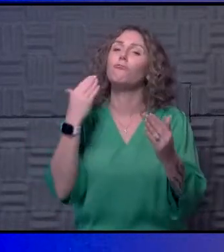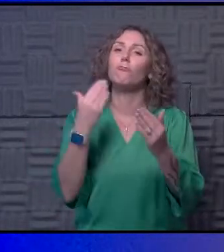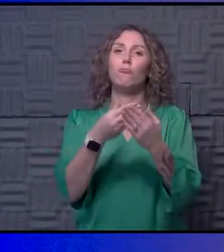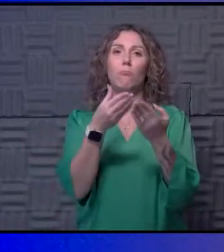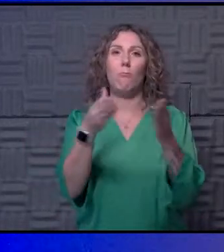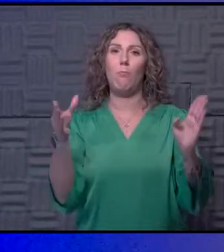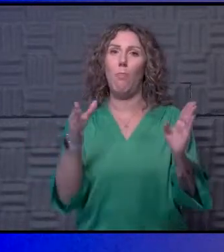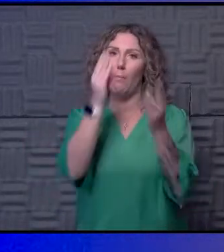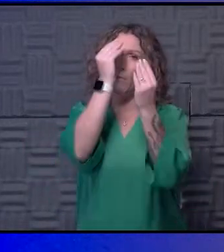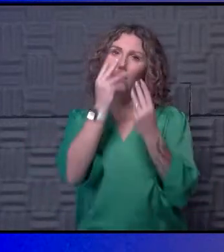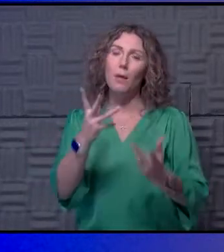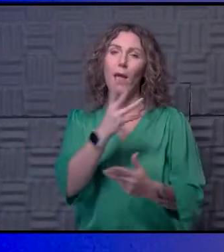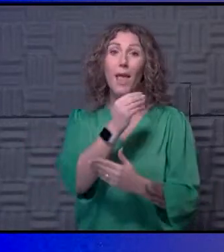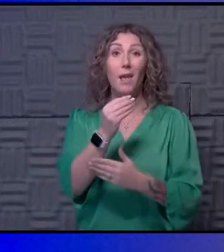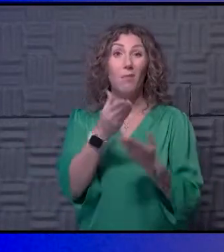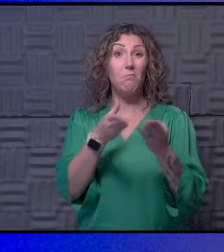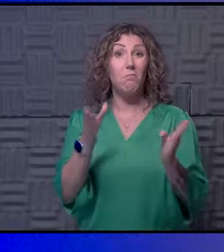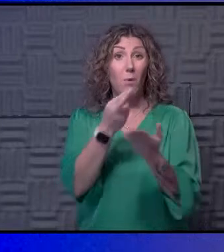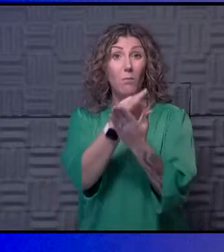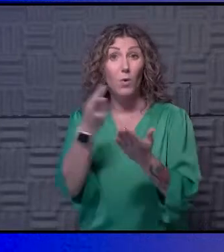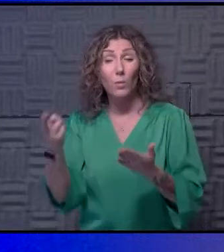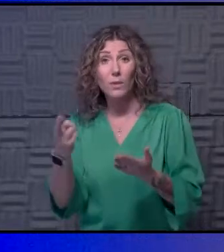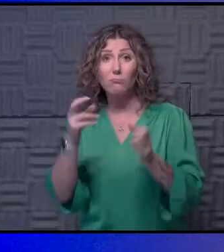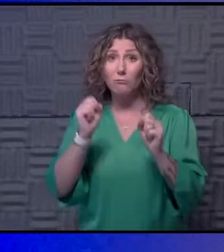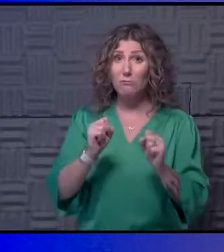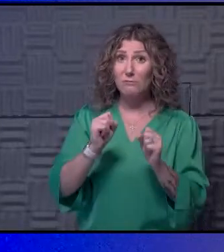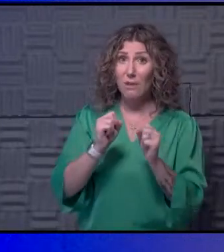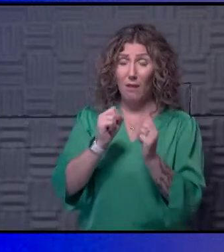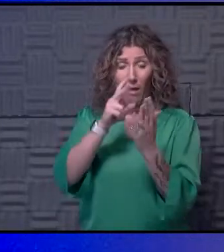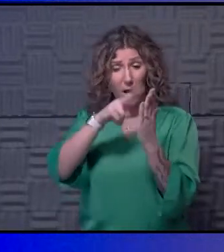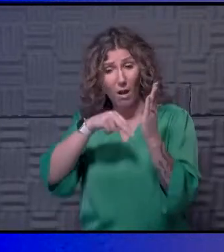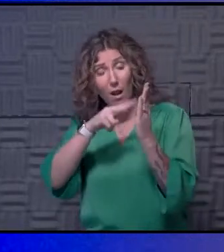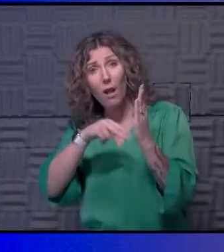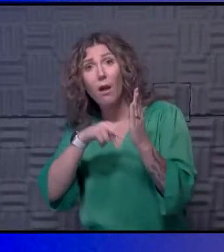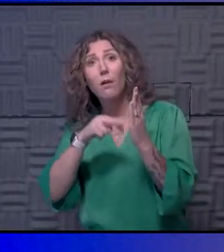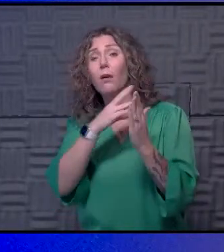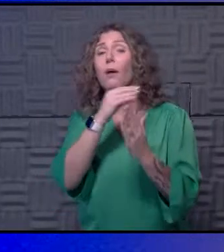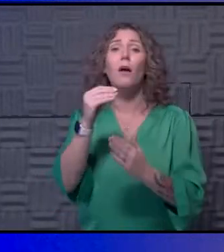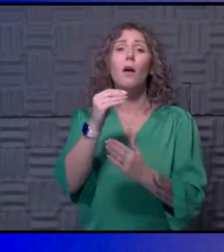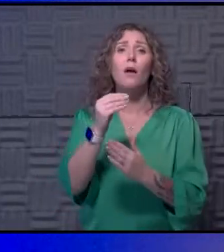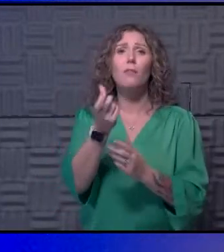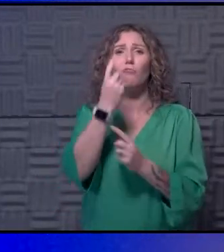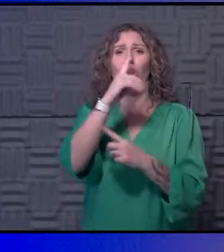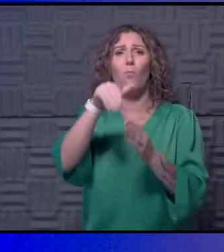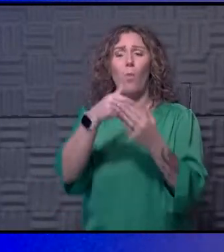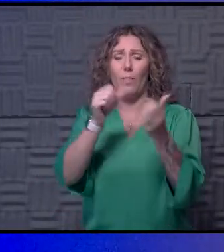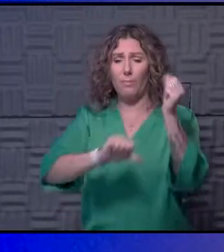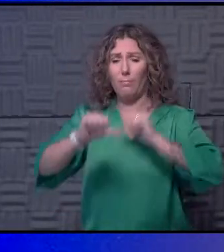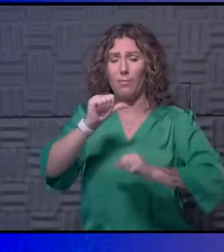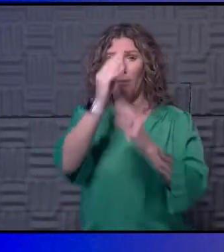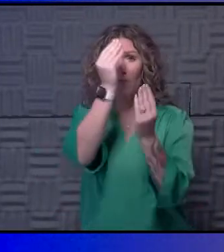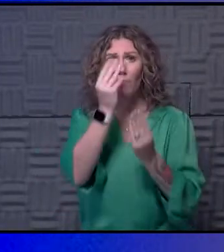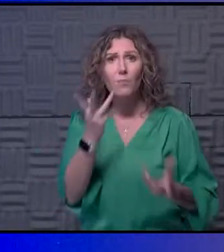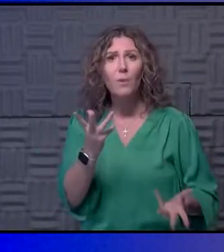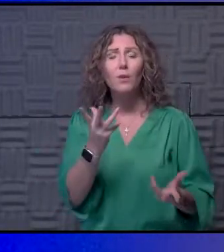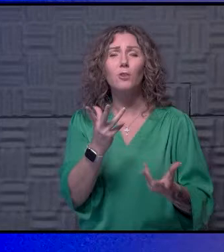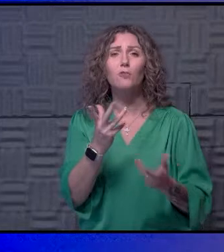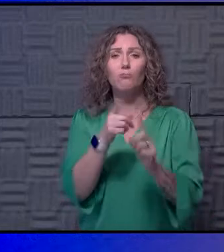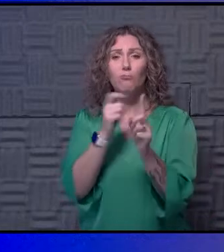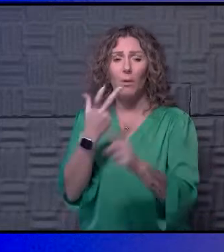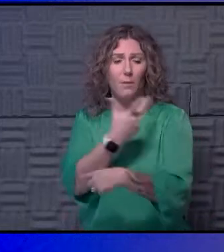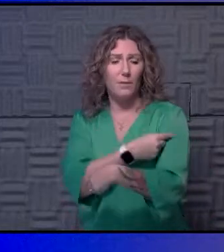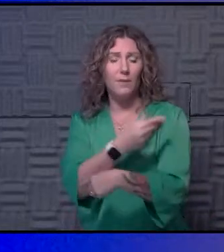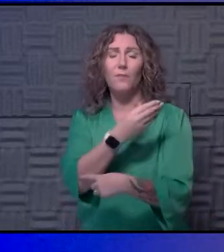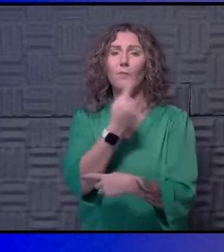about that, good public resources for looking at the data and getting all that science information from the vaccine for safety